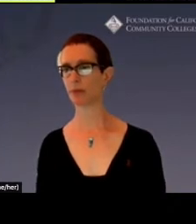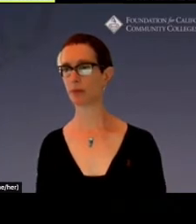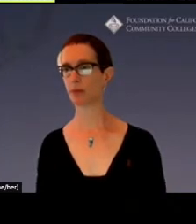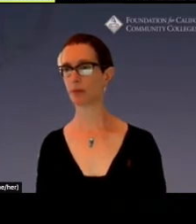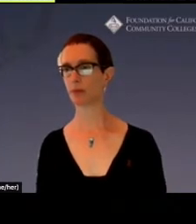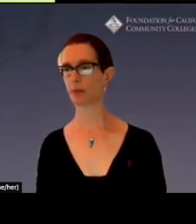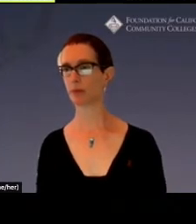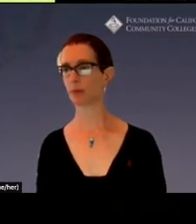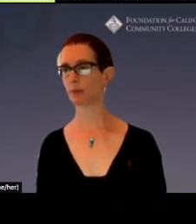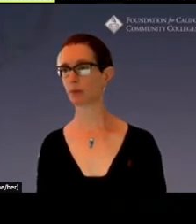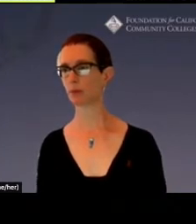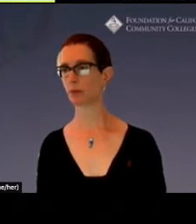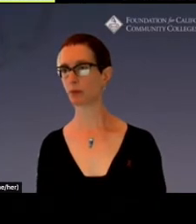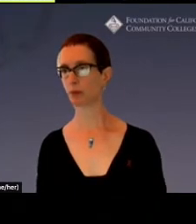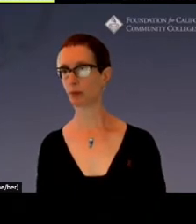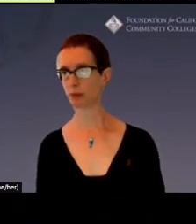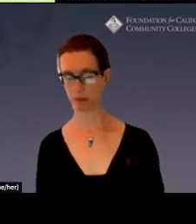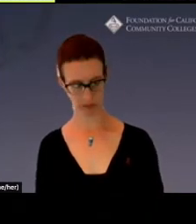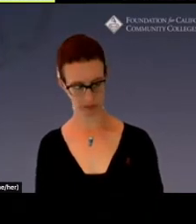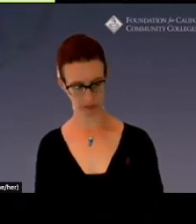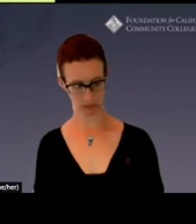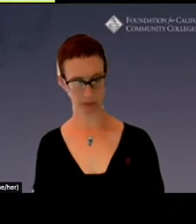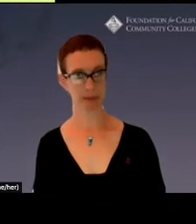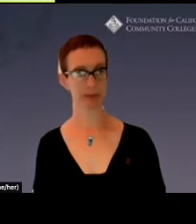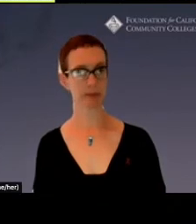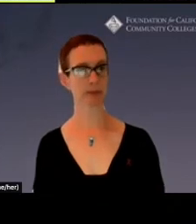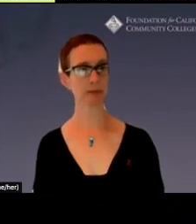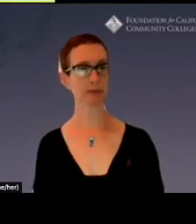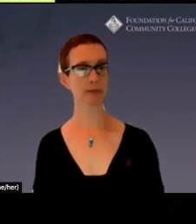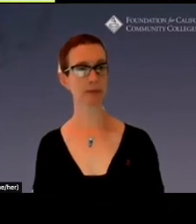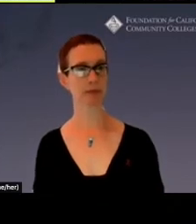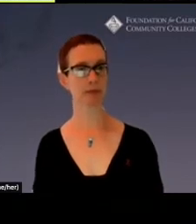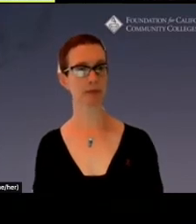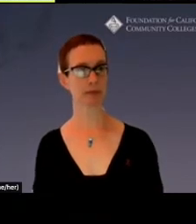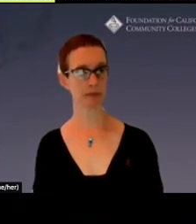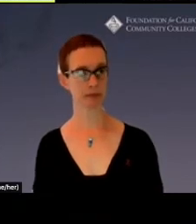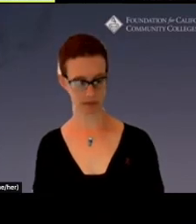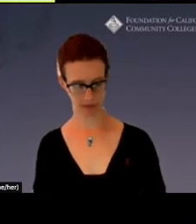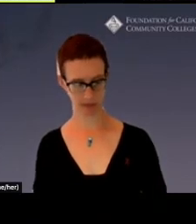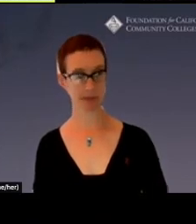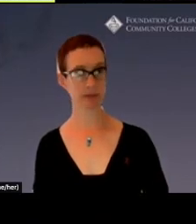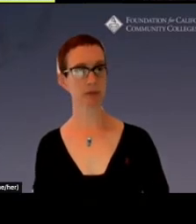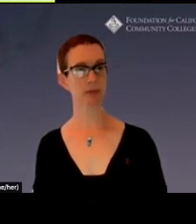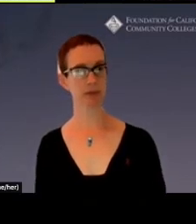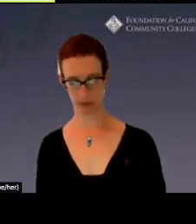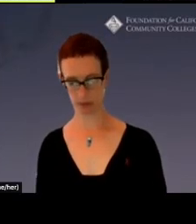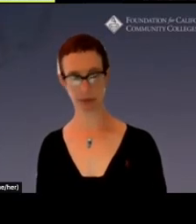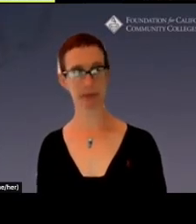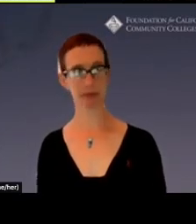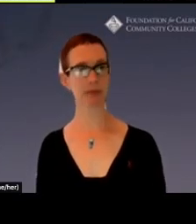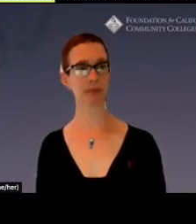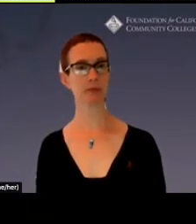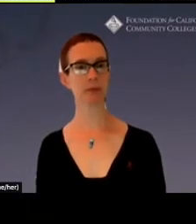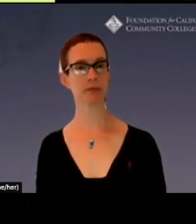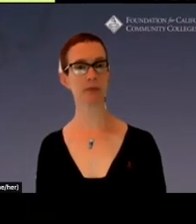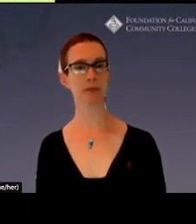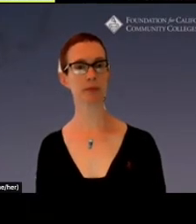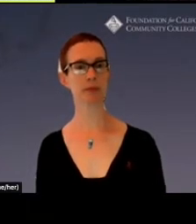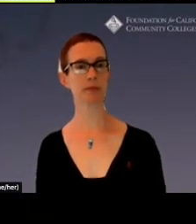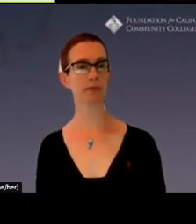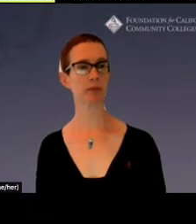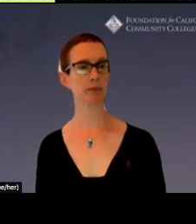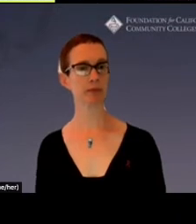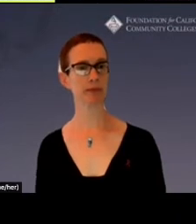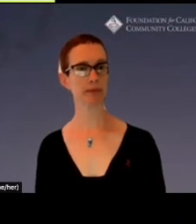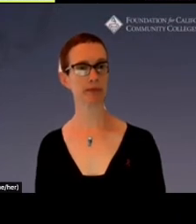are still thinking 13 awards per region, but again, we want to hear everybody's feedback,